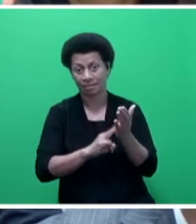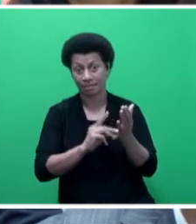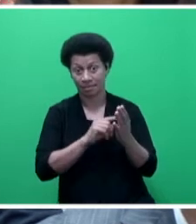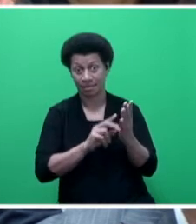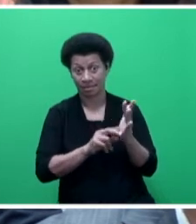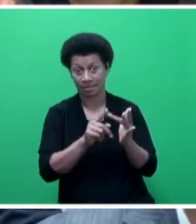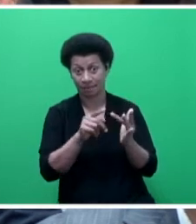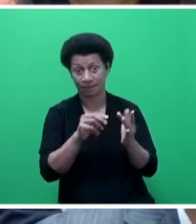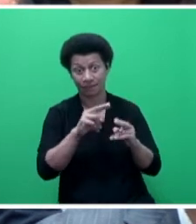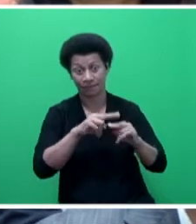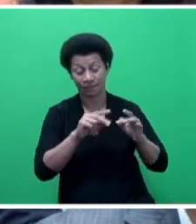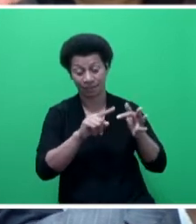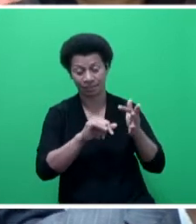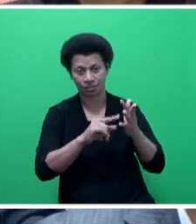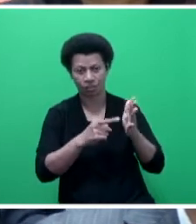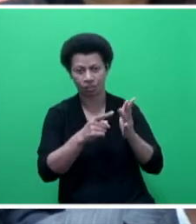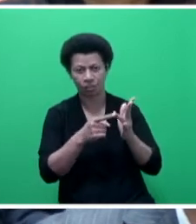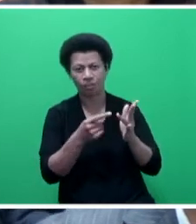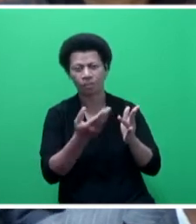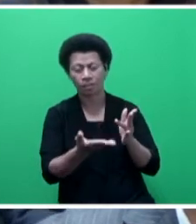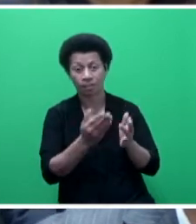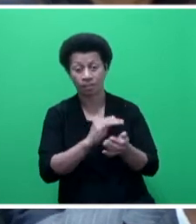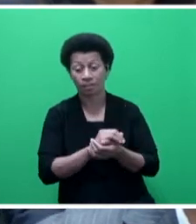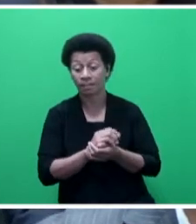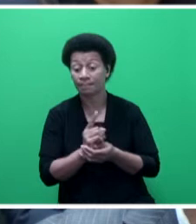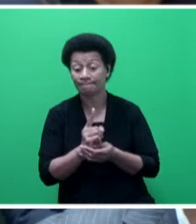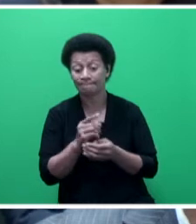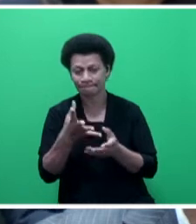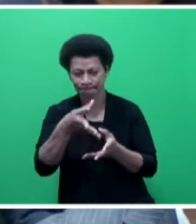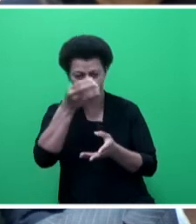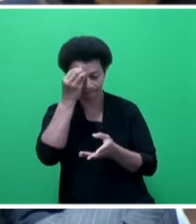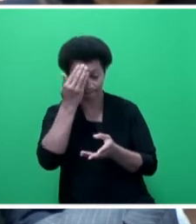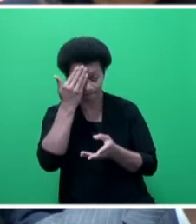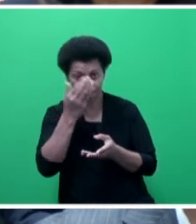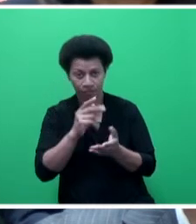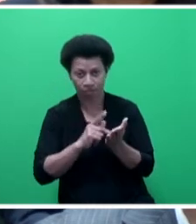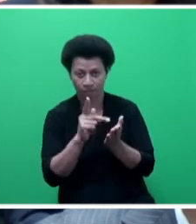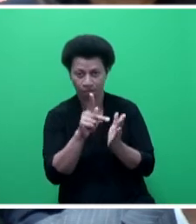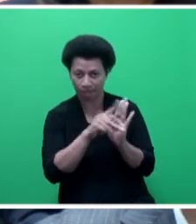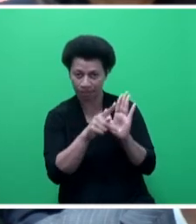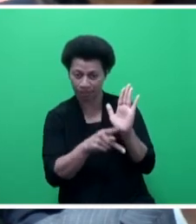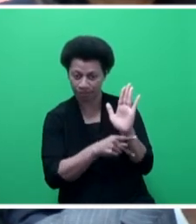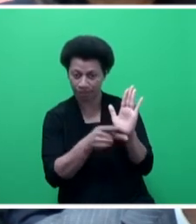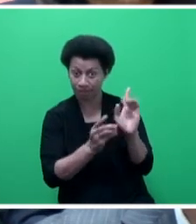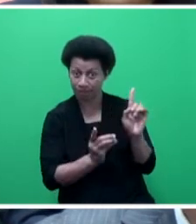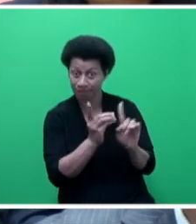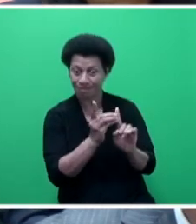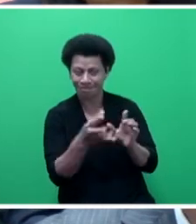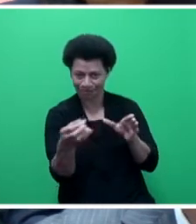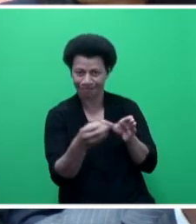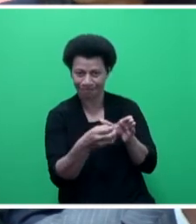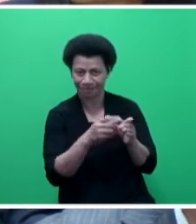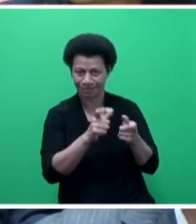important to be able to have that taken into account even when developing policies, very simple policies. The Climate Change Act, which I